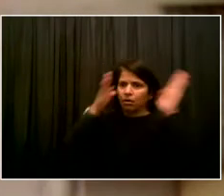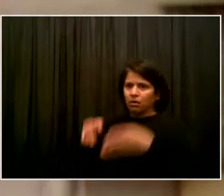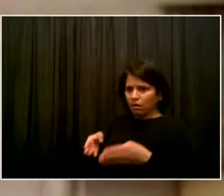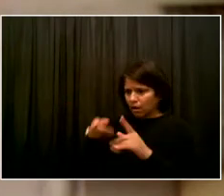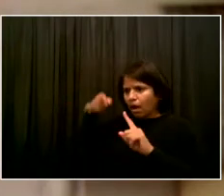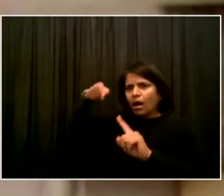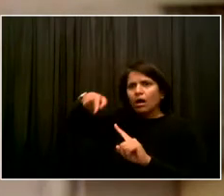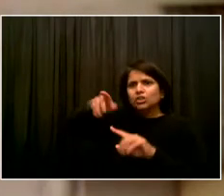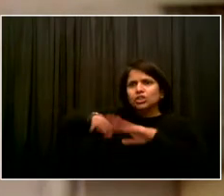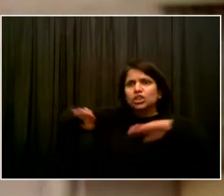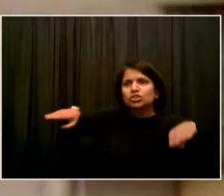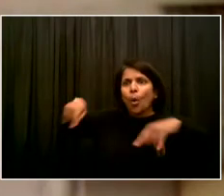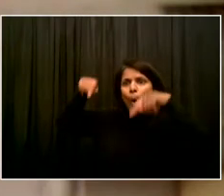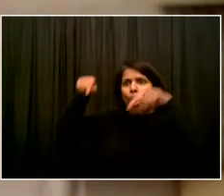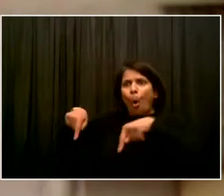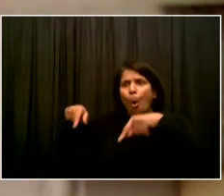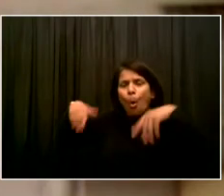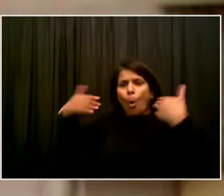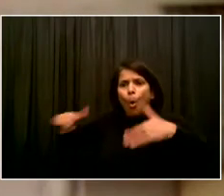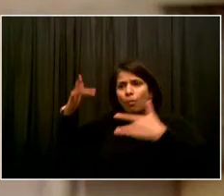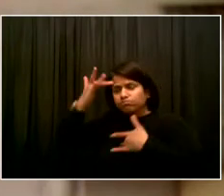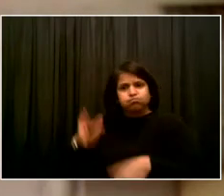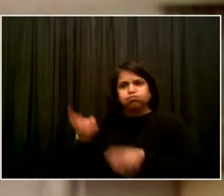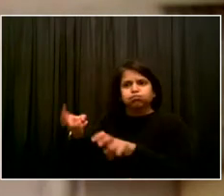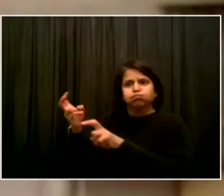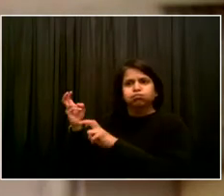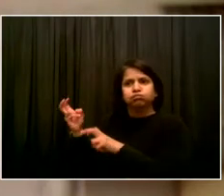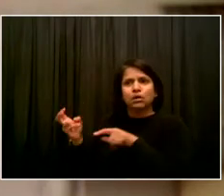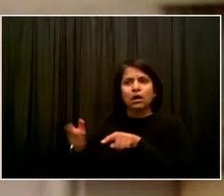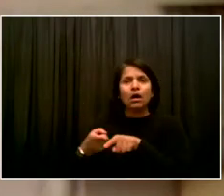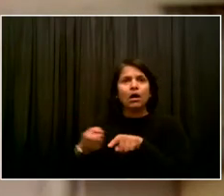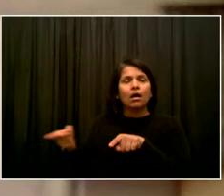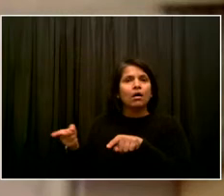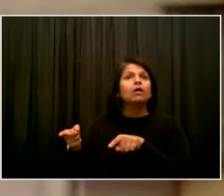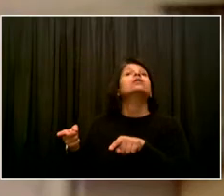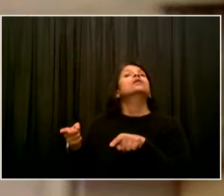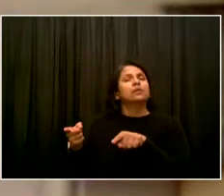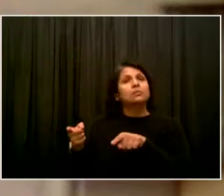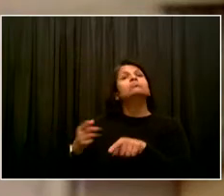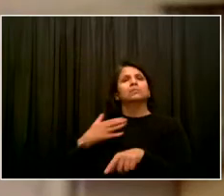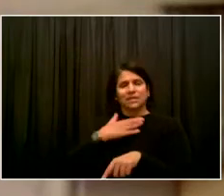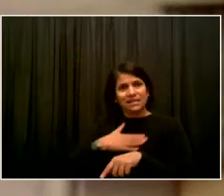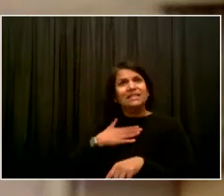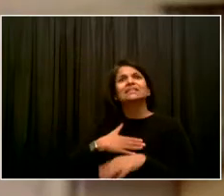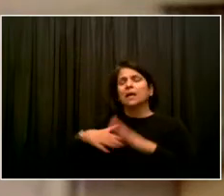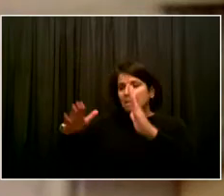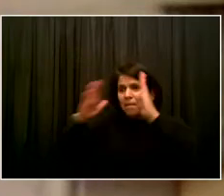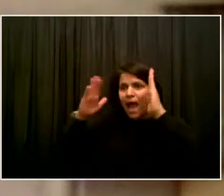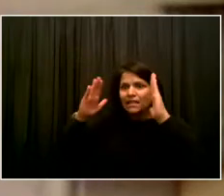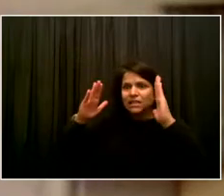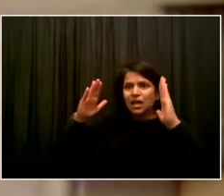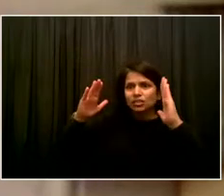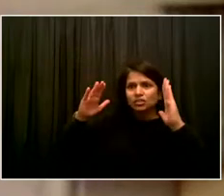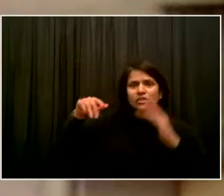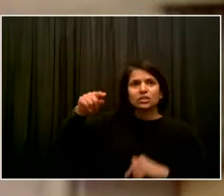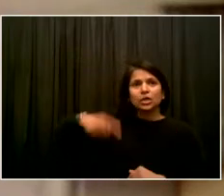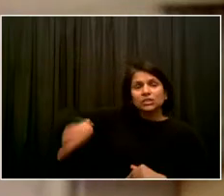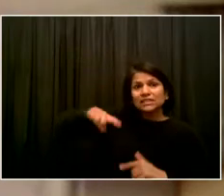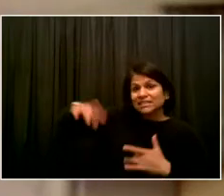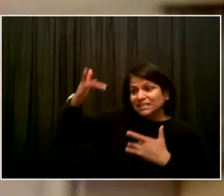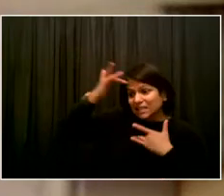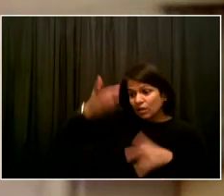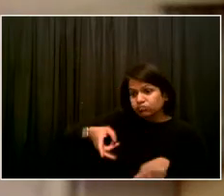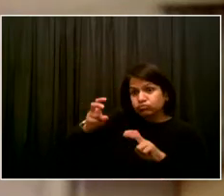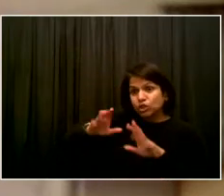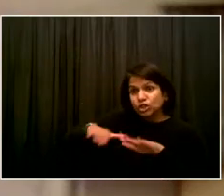right now, that children can be exposed to this, contract it, in rare cases get sick, but only those who are unvaccinated. So